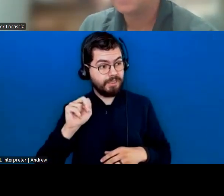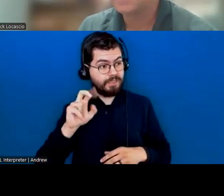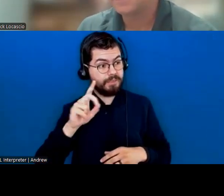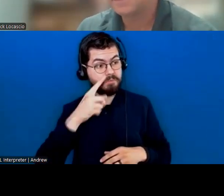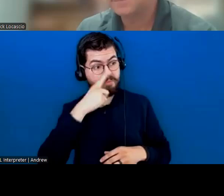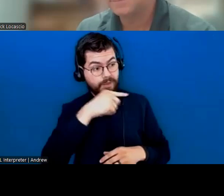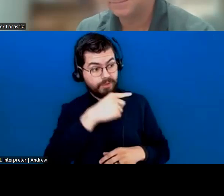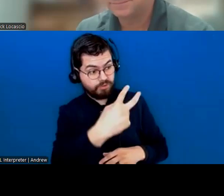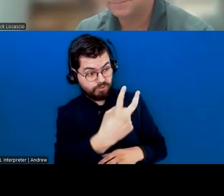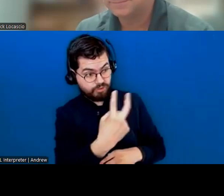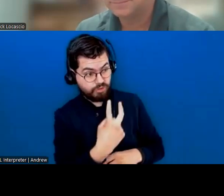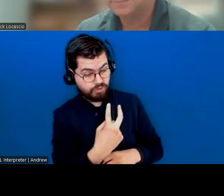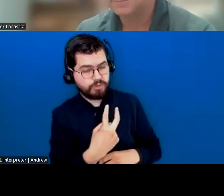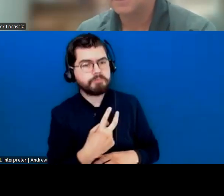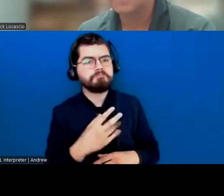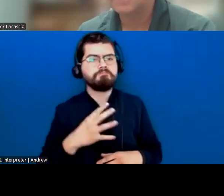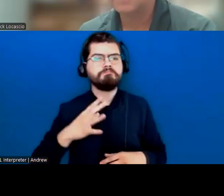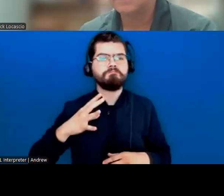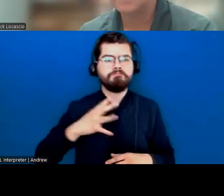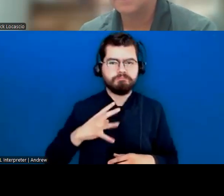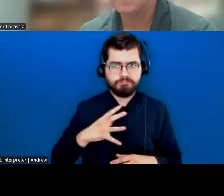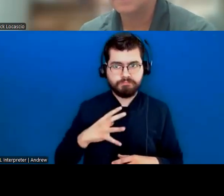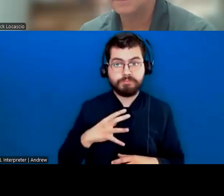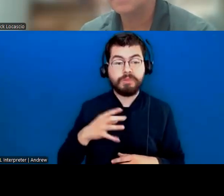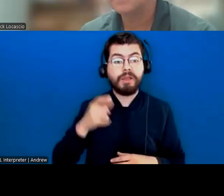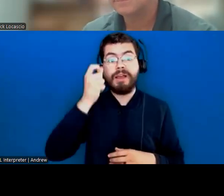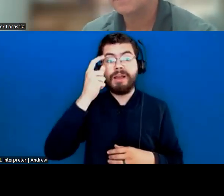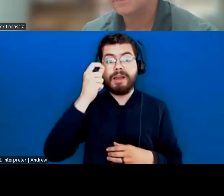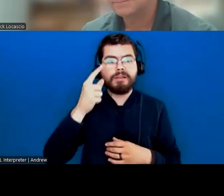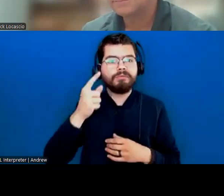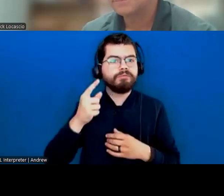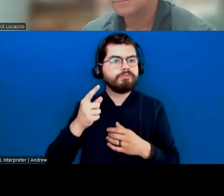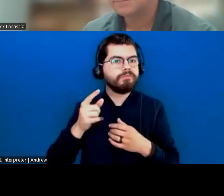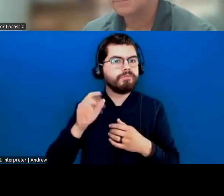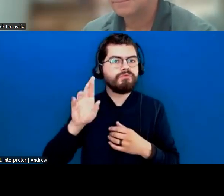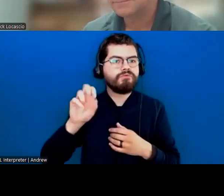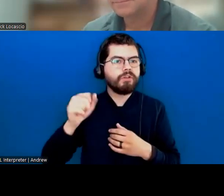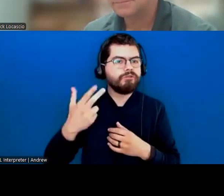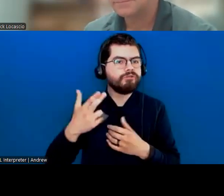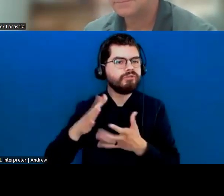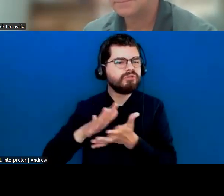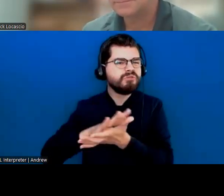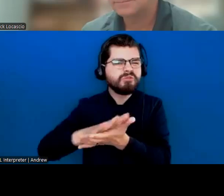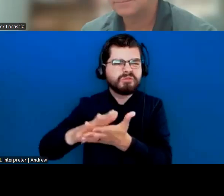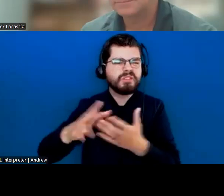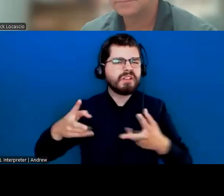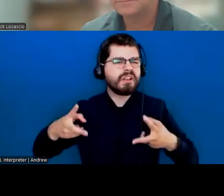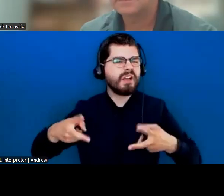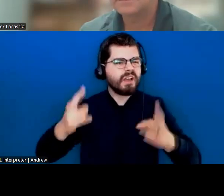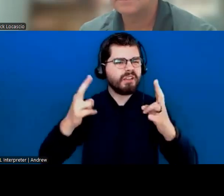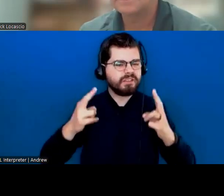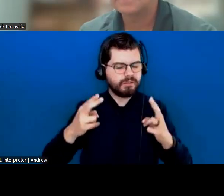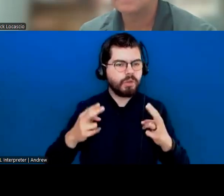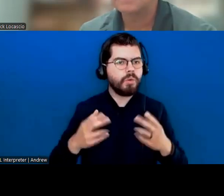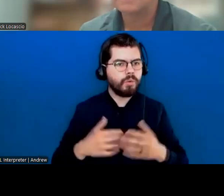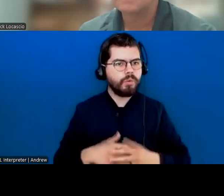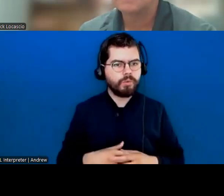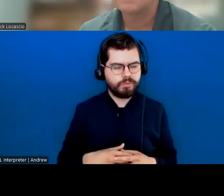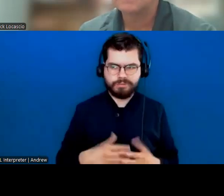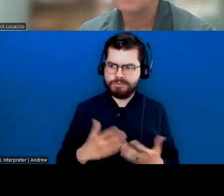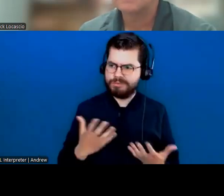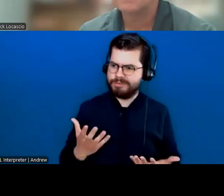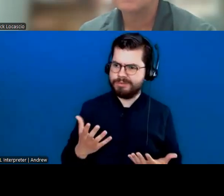And I go, you should have called me before you did this. The idea of the mentality that there's a